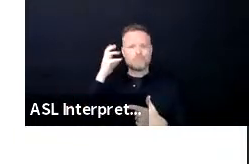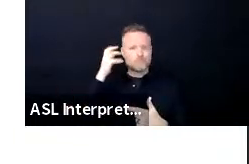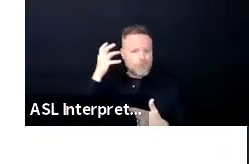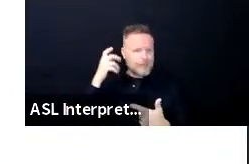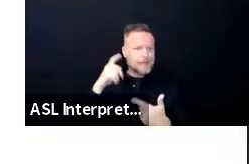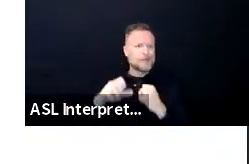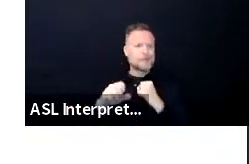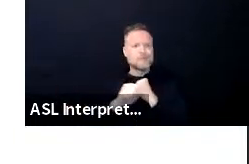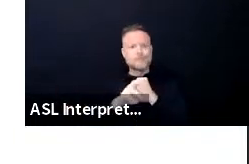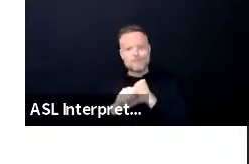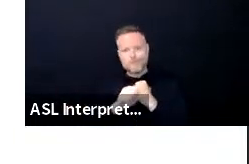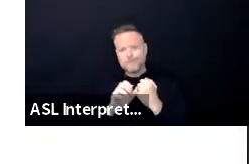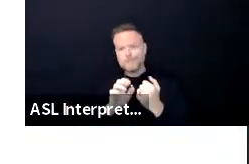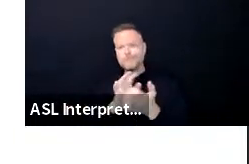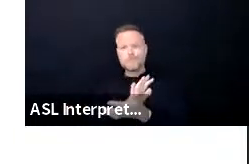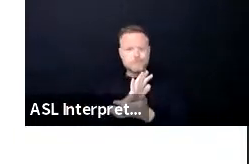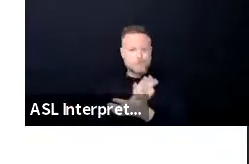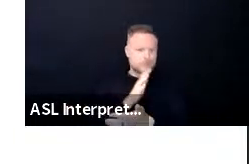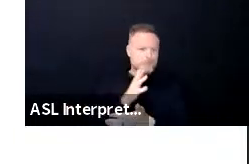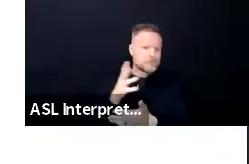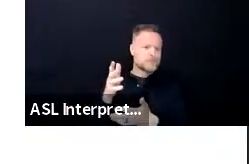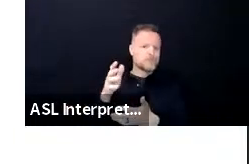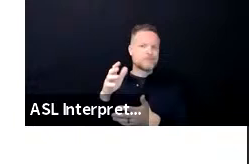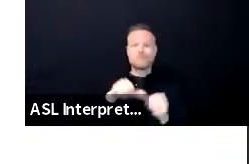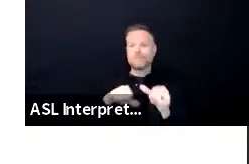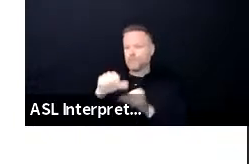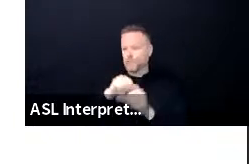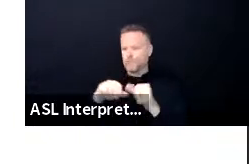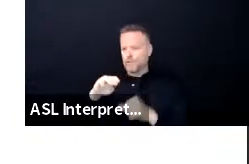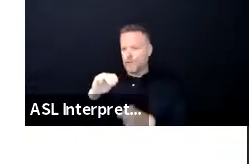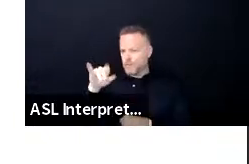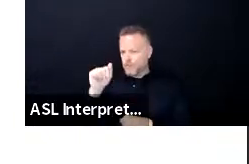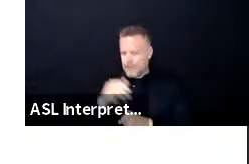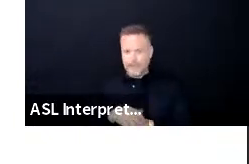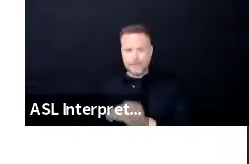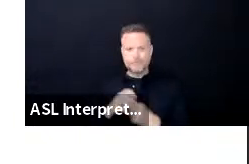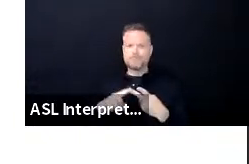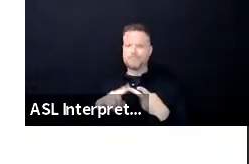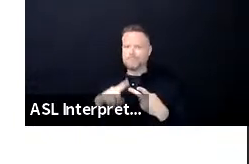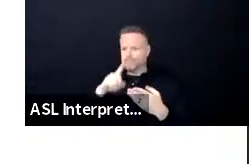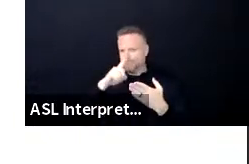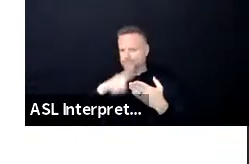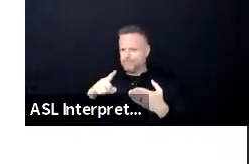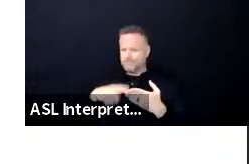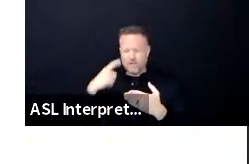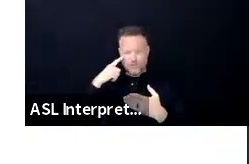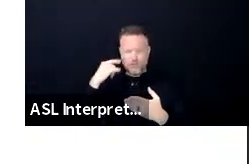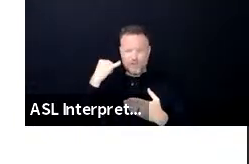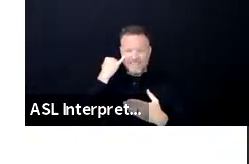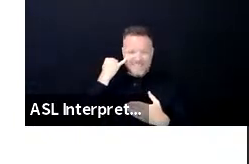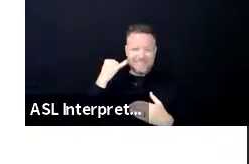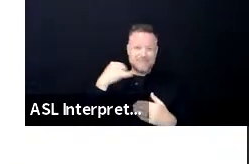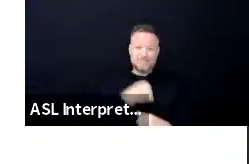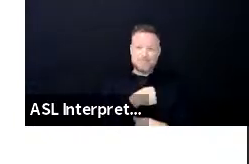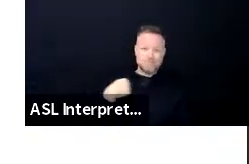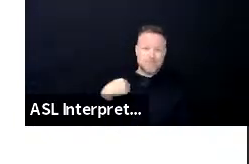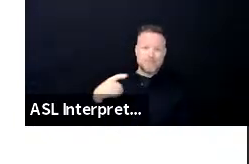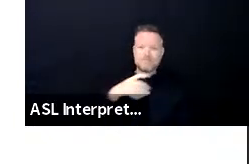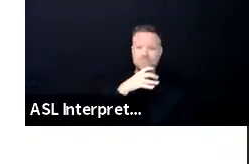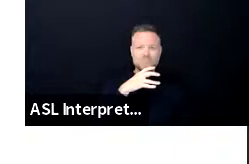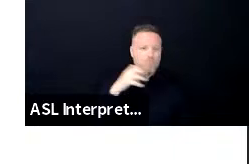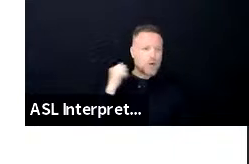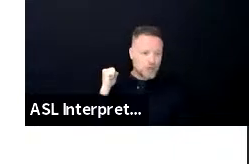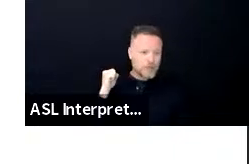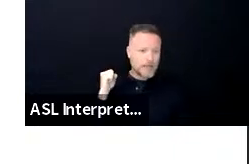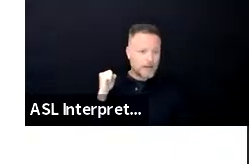the other thing that's so important is that we watch for burnout of our members, because sometimes people can be ugly, sometimes